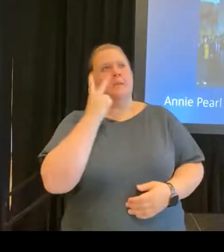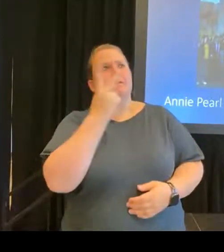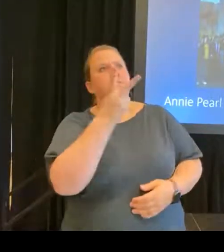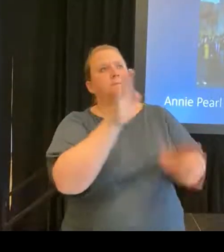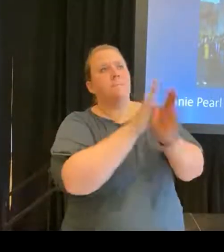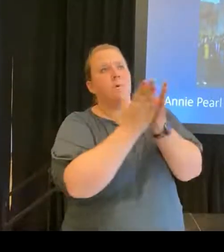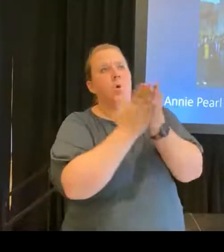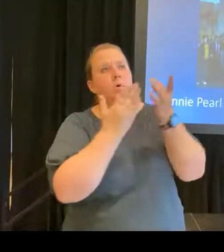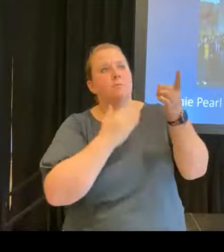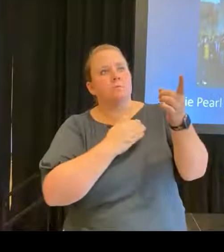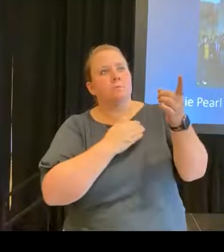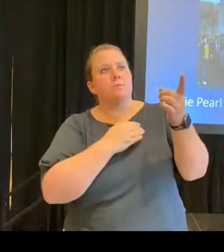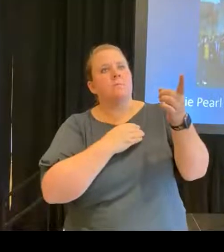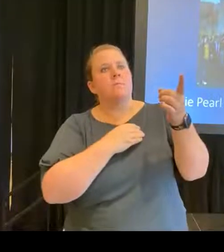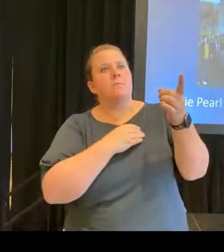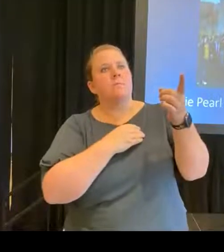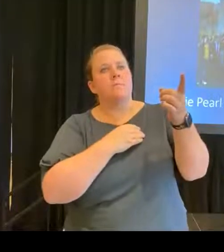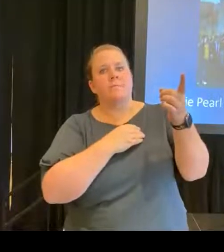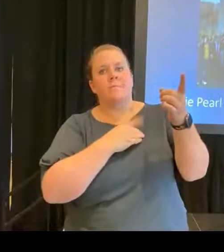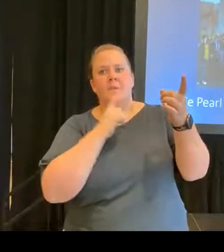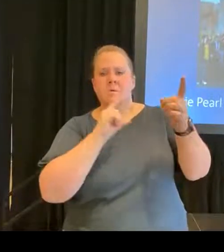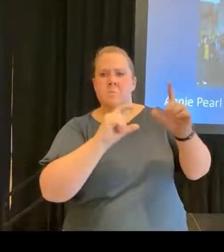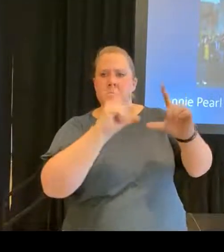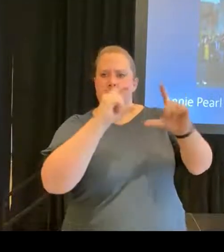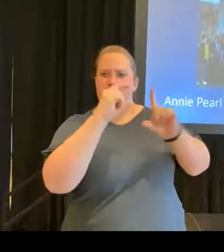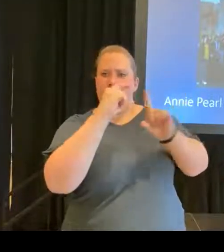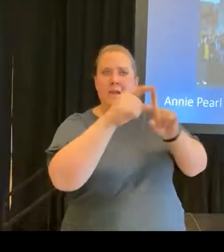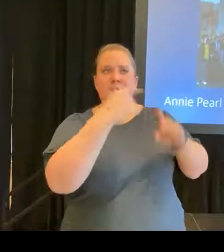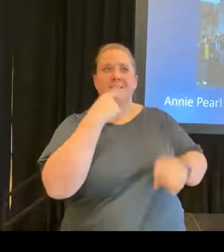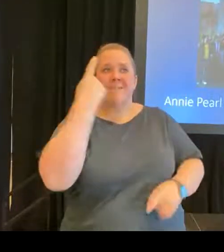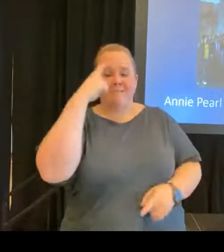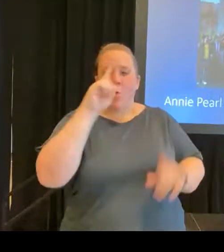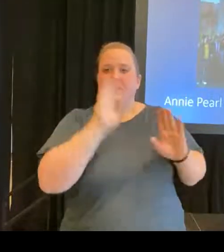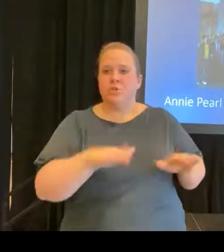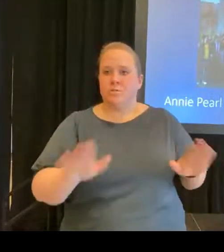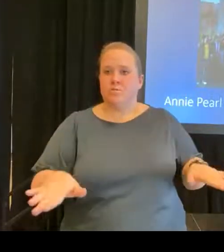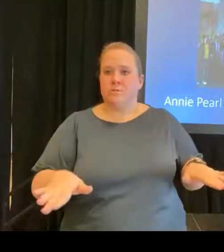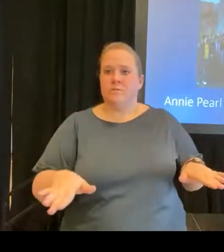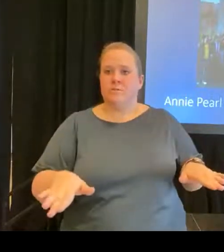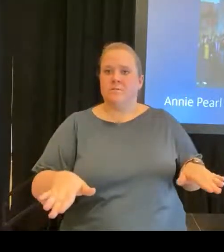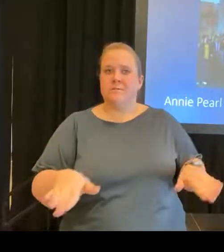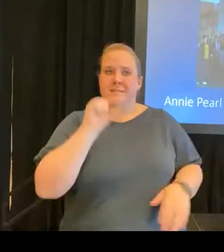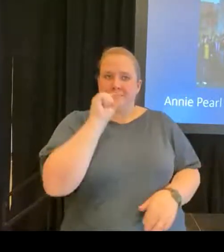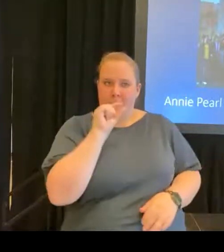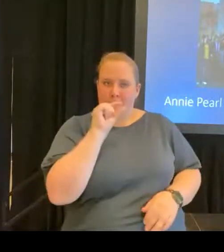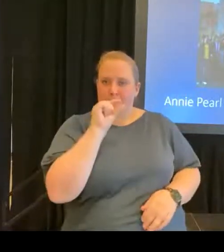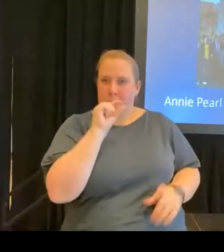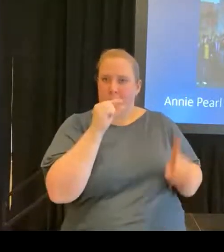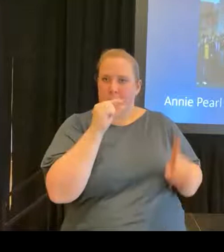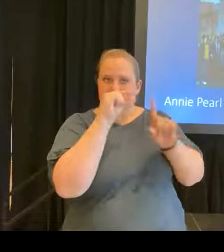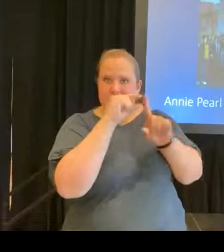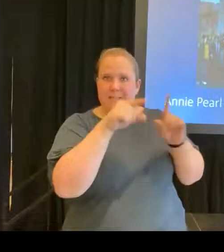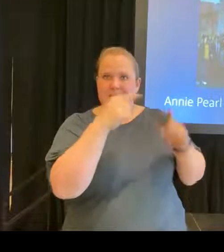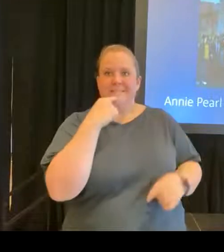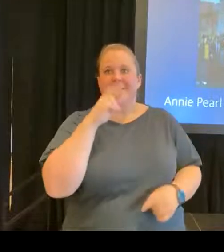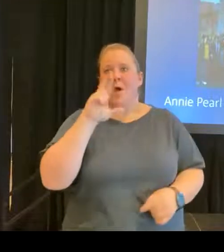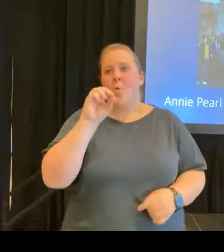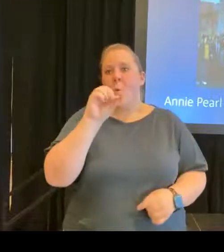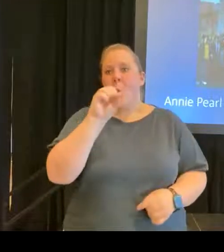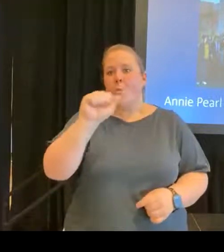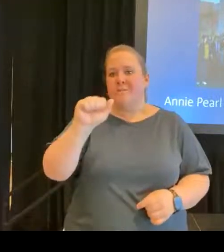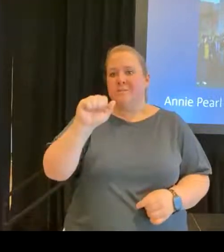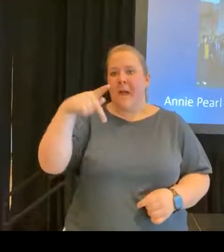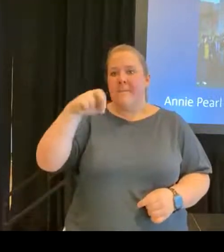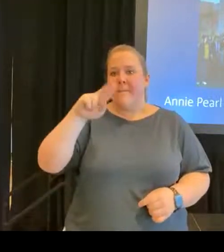this book, and in bold letters it says for children, but in small letters it says Rosa